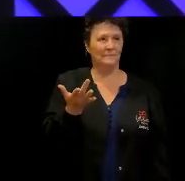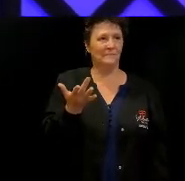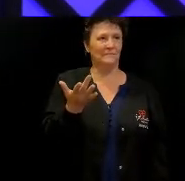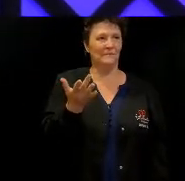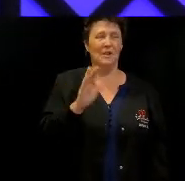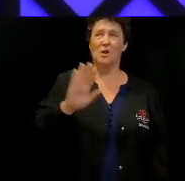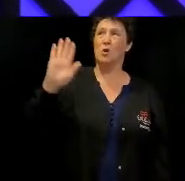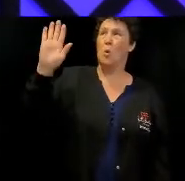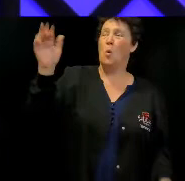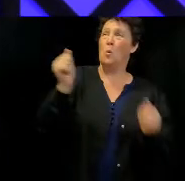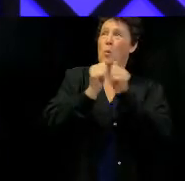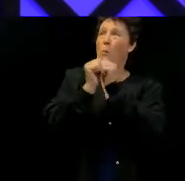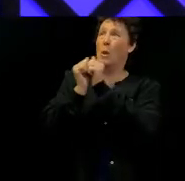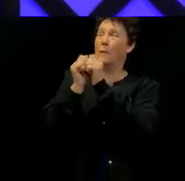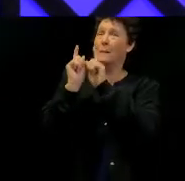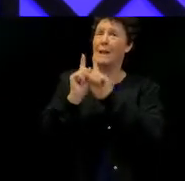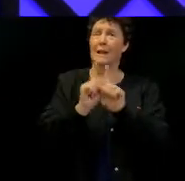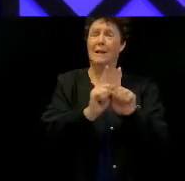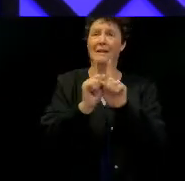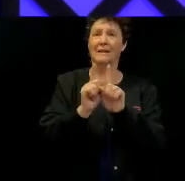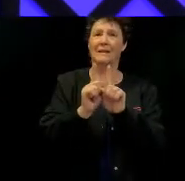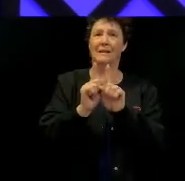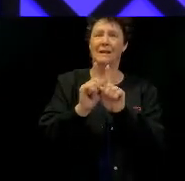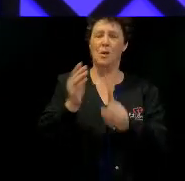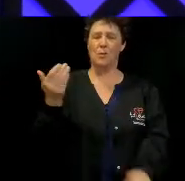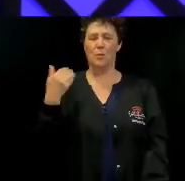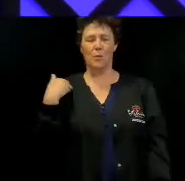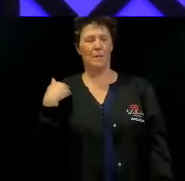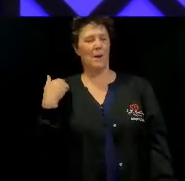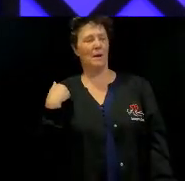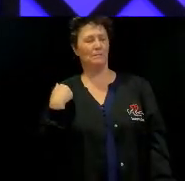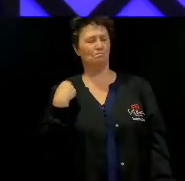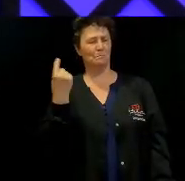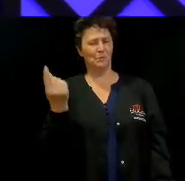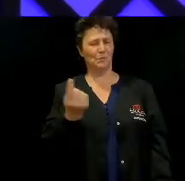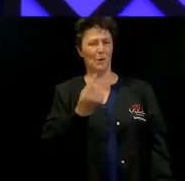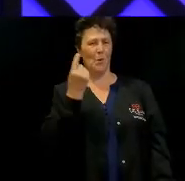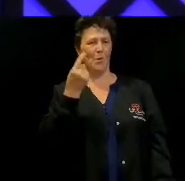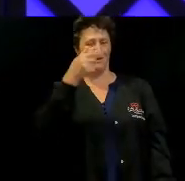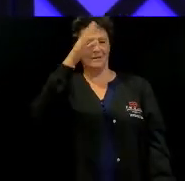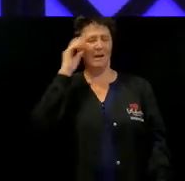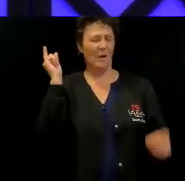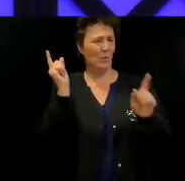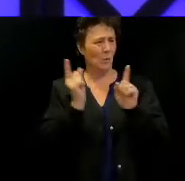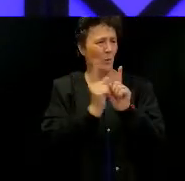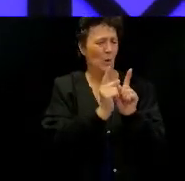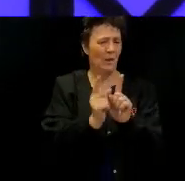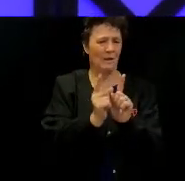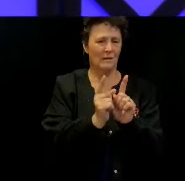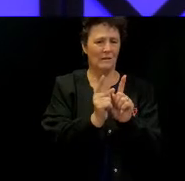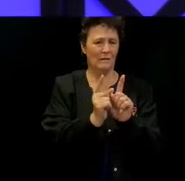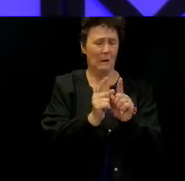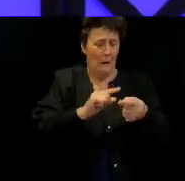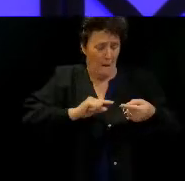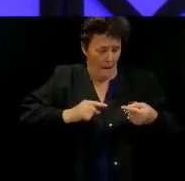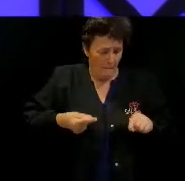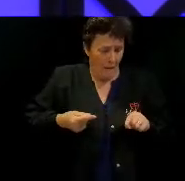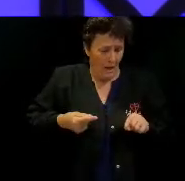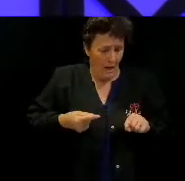For you are with me. I got to remind myself, he's with me. Even in my pain, he's with